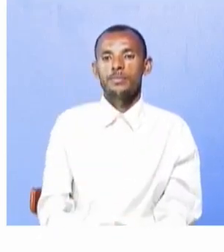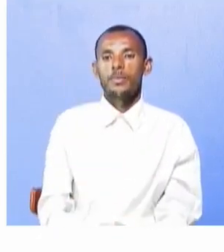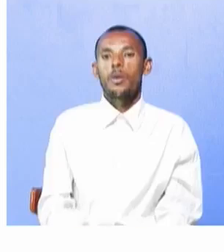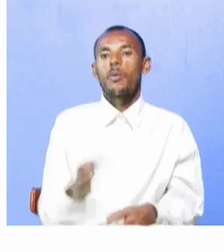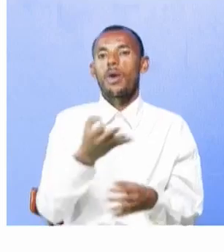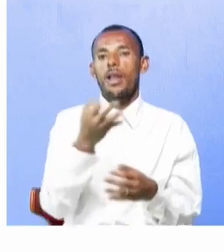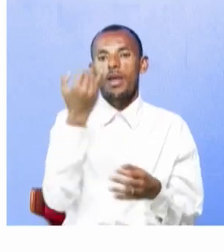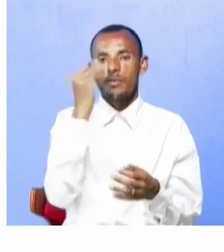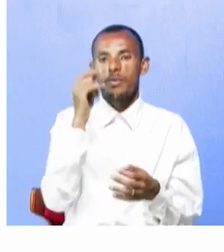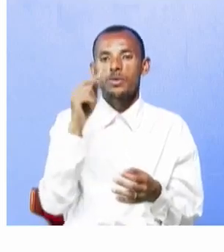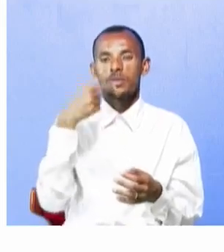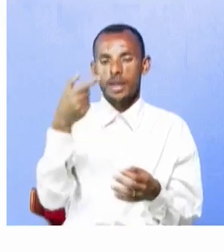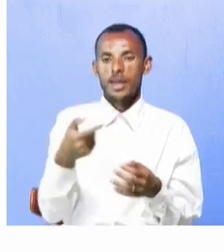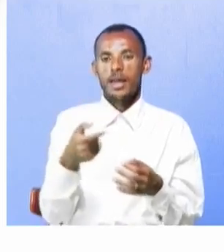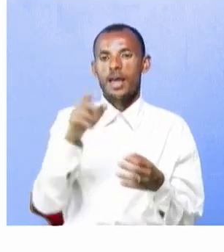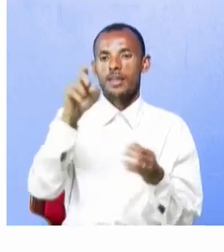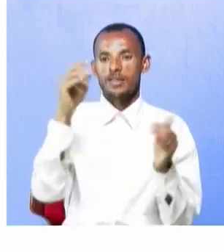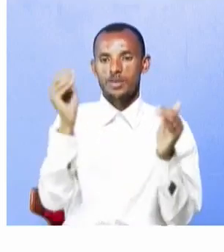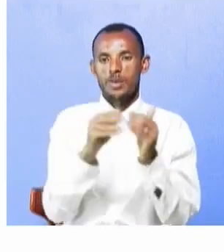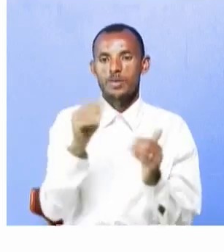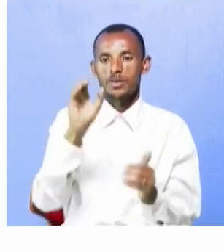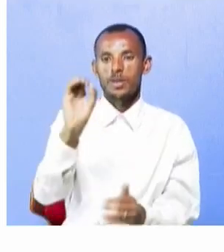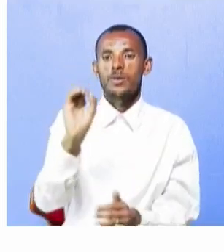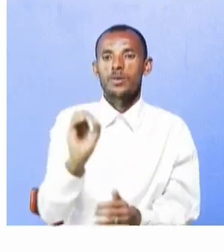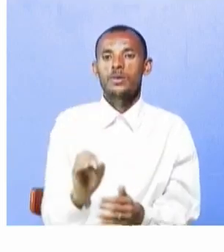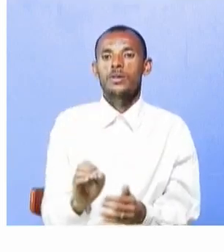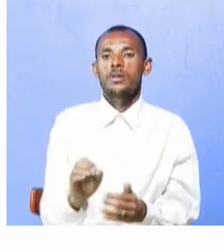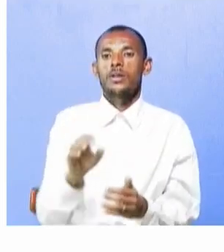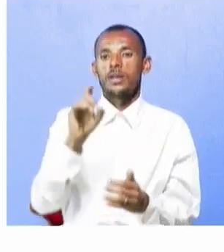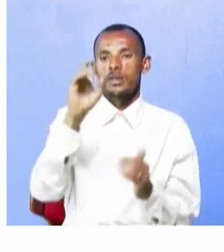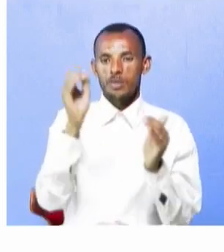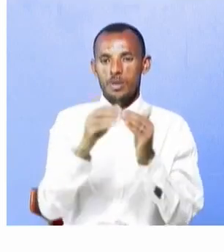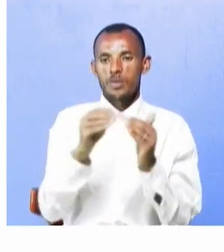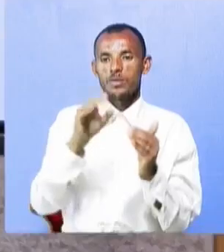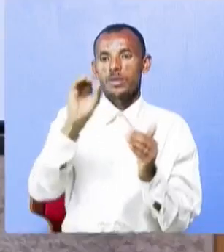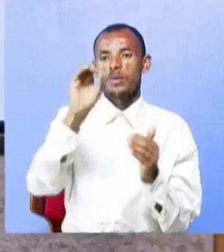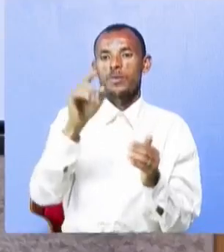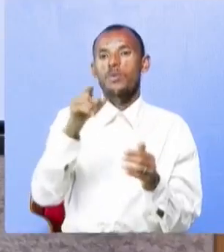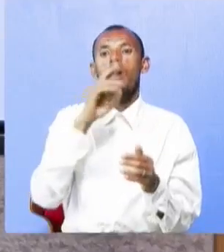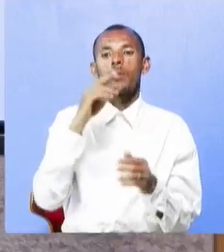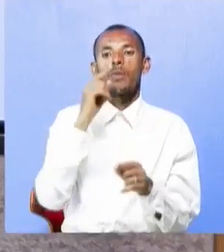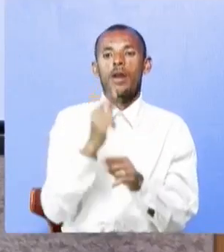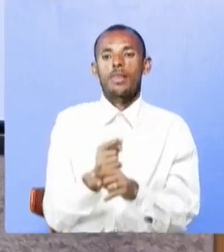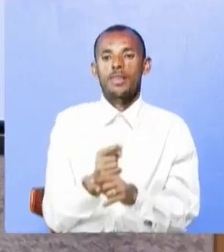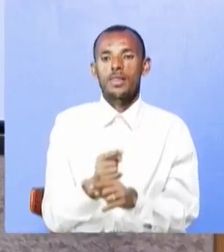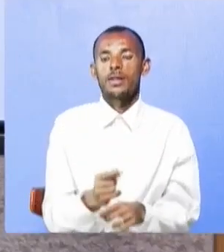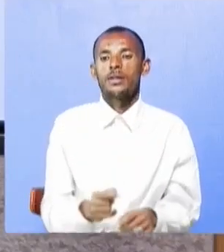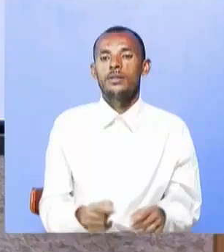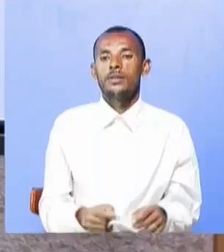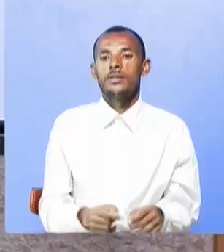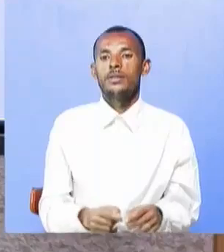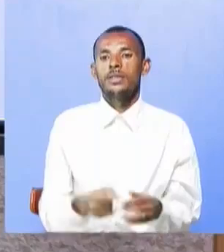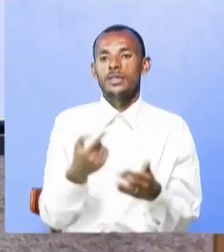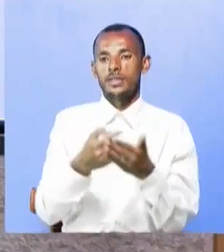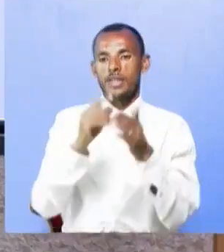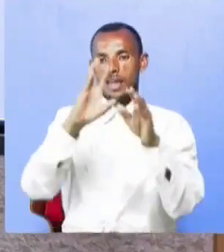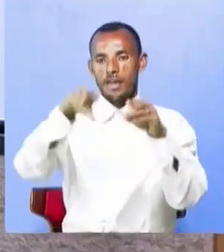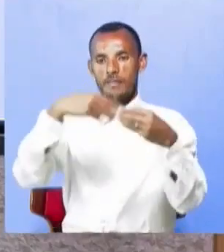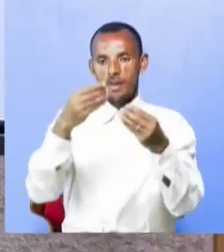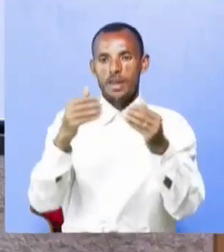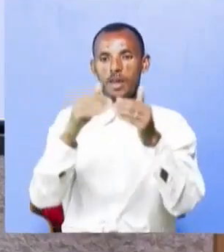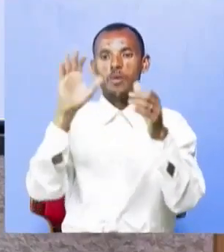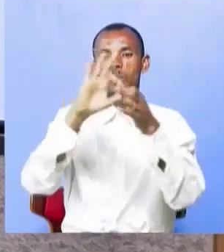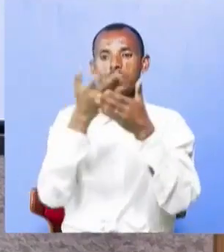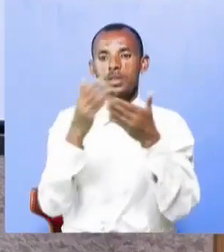Well, if you say x is equals to 0, take x is equals to 0, you are correct. So in the given